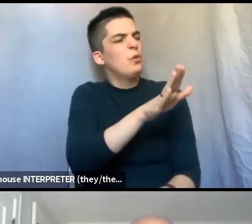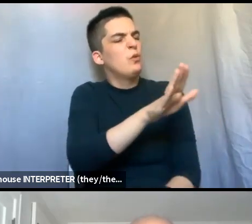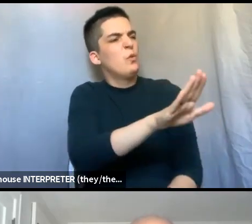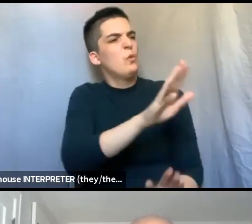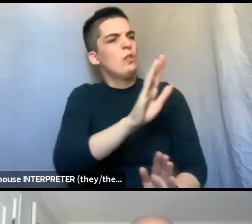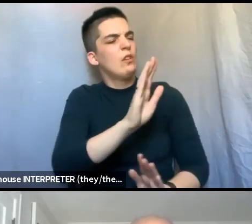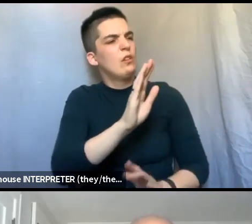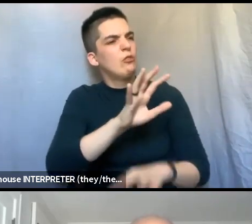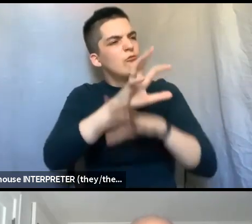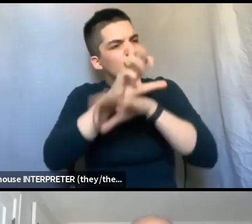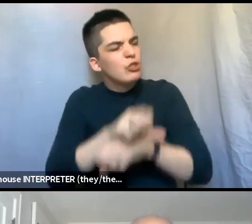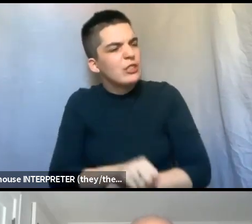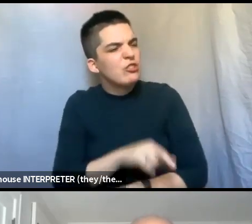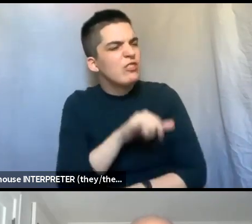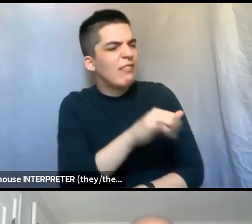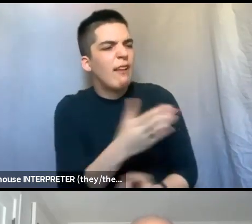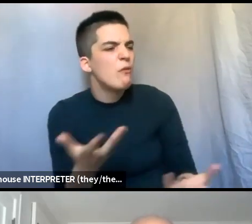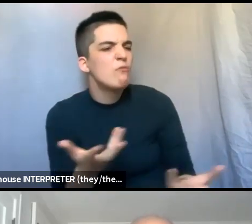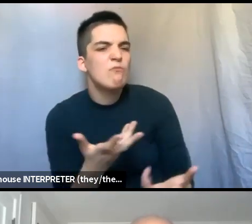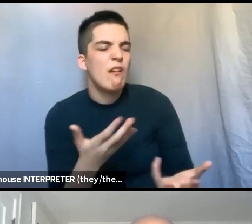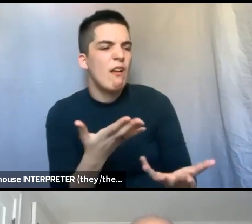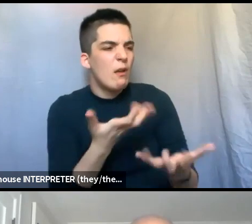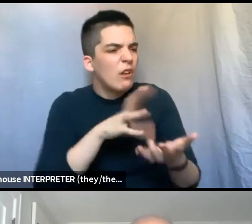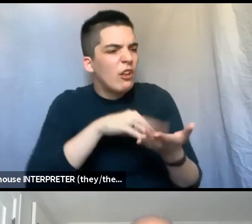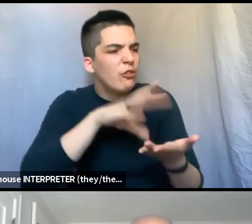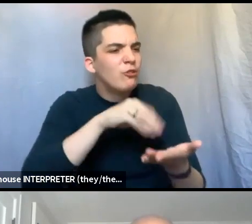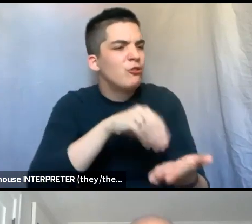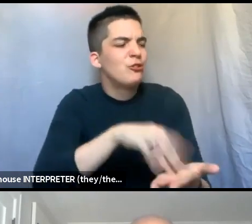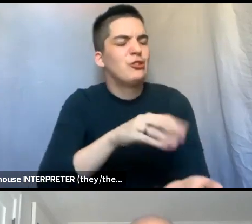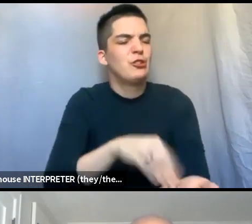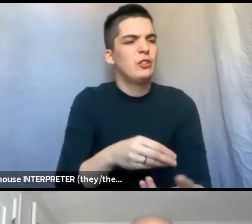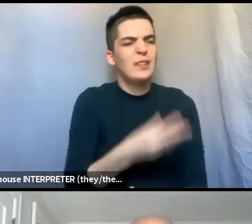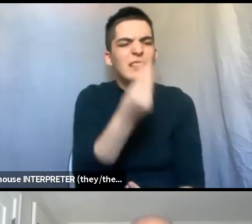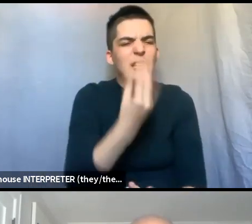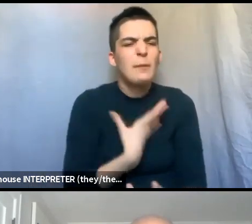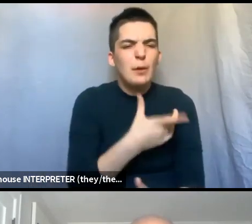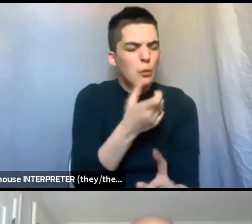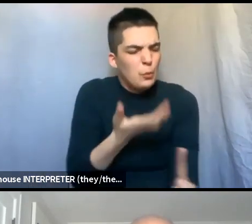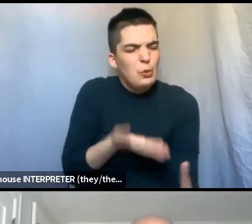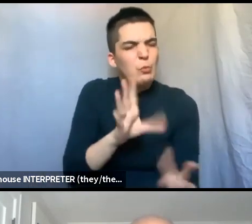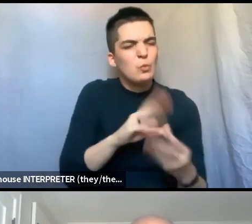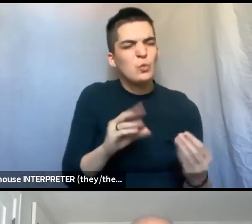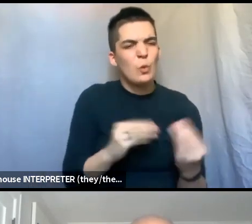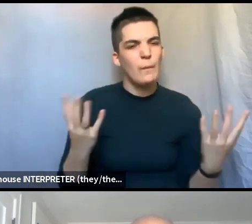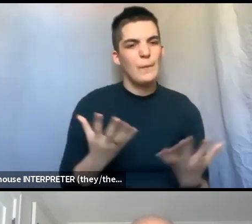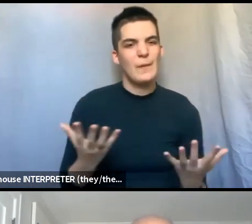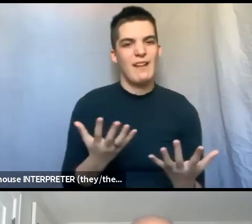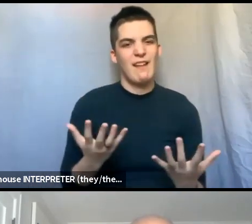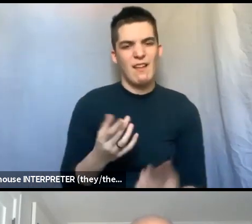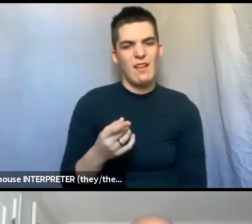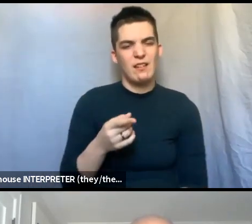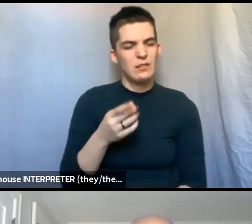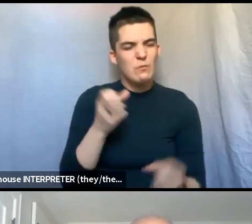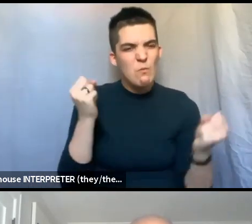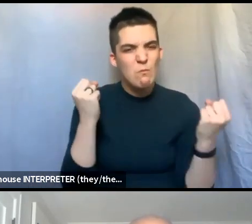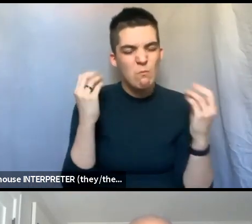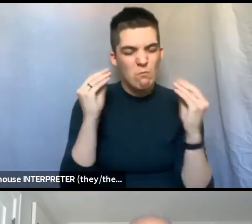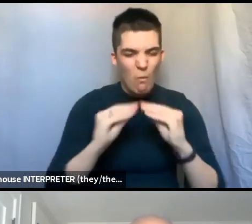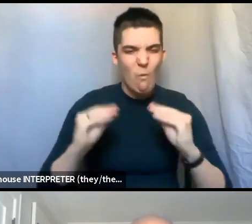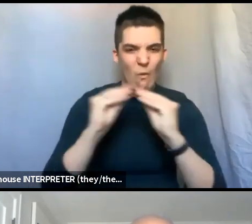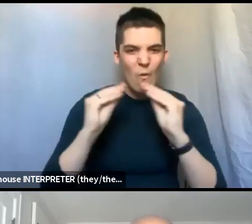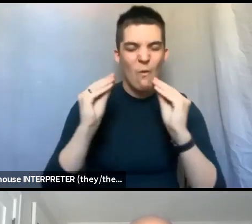India? You know, I mean, there was always, as you remember, this thing of like, tell me, who are you? What can we? And there's been more and more of, I know,